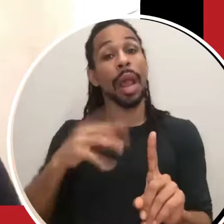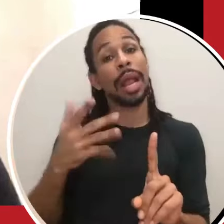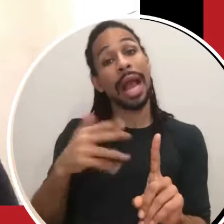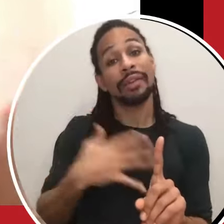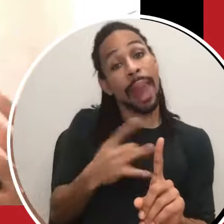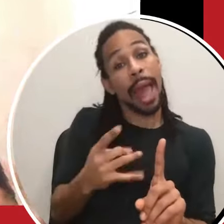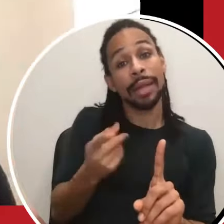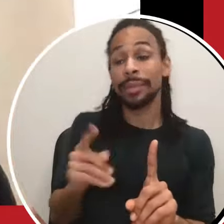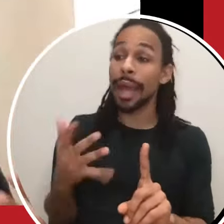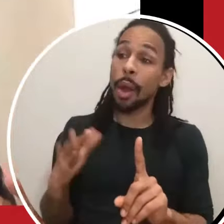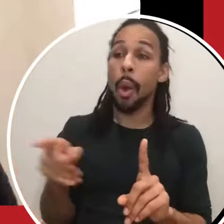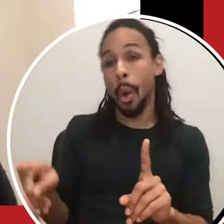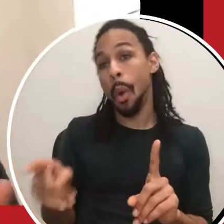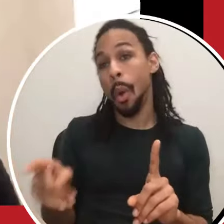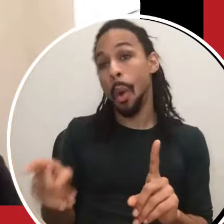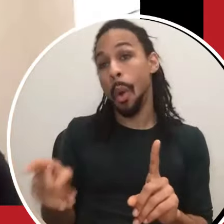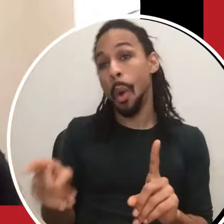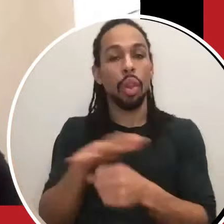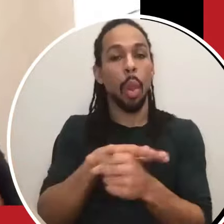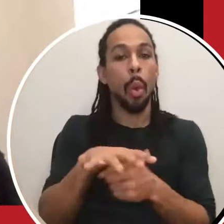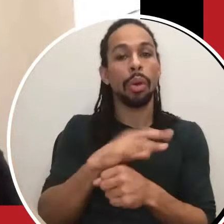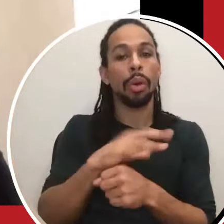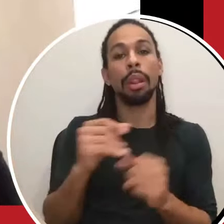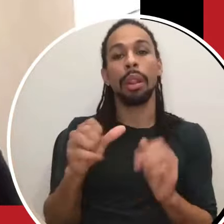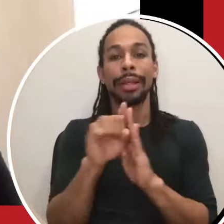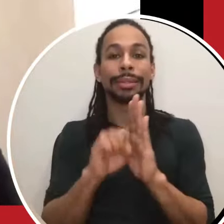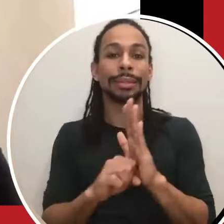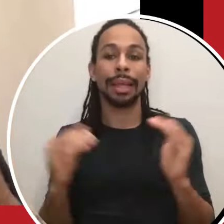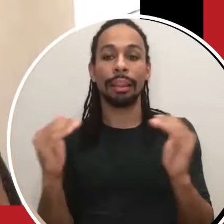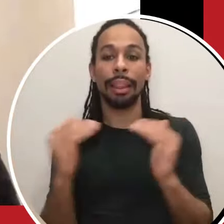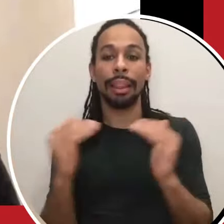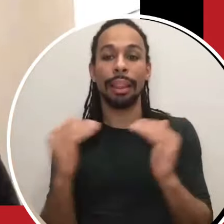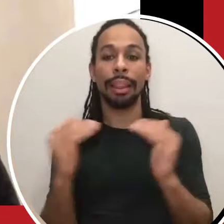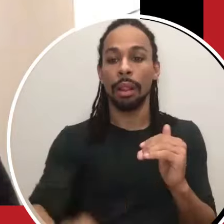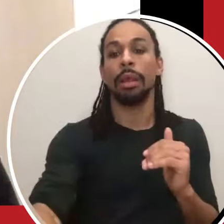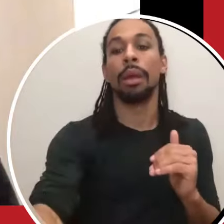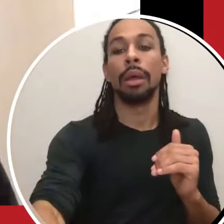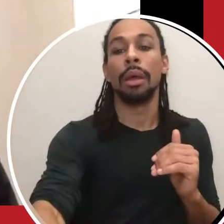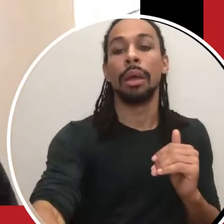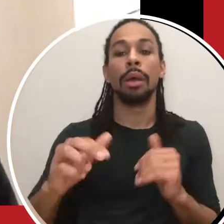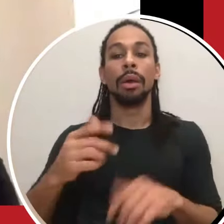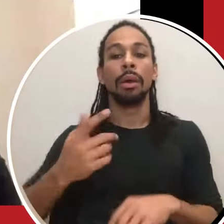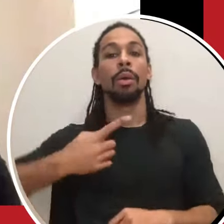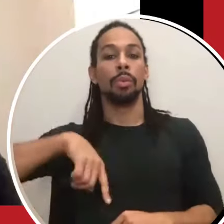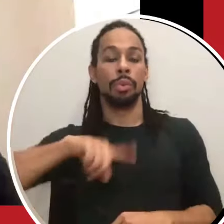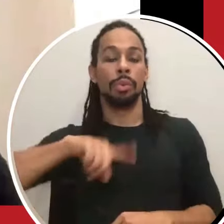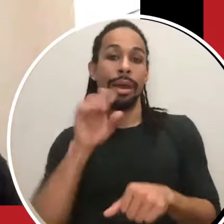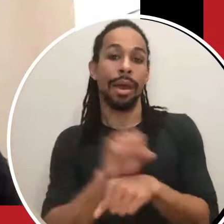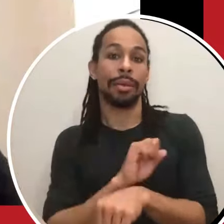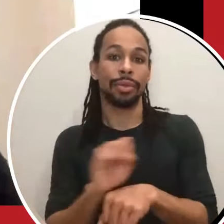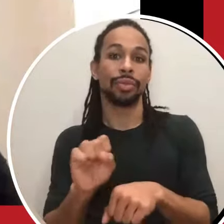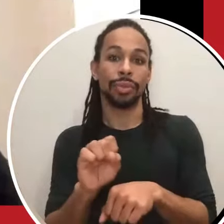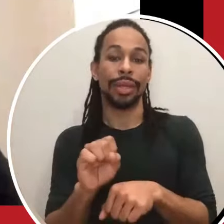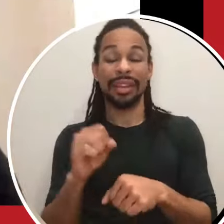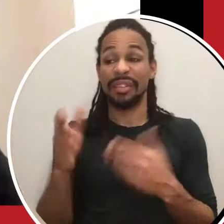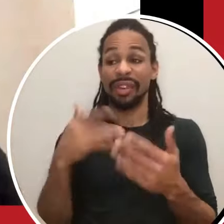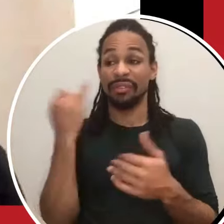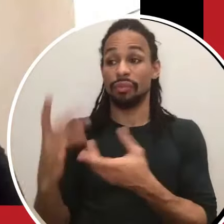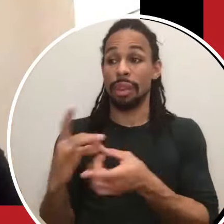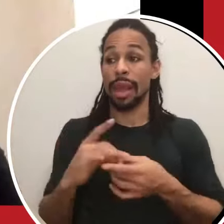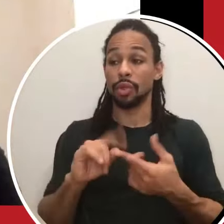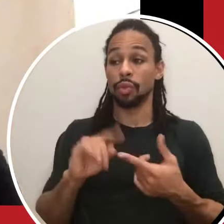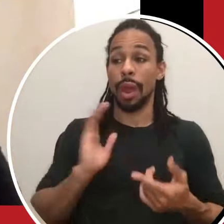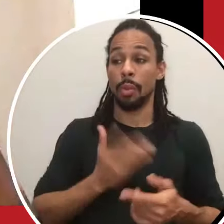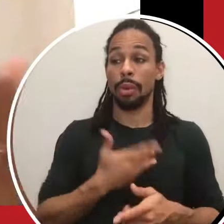level that were related to our movements, we were actually positioning ourselves to be intentional about knowing that the fight only